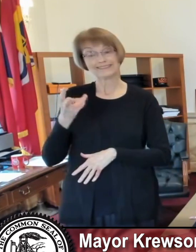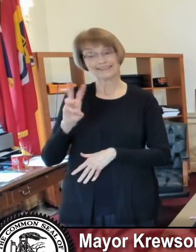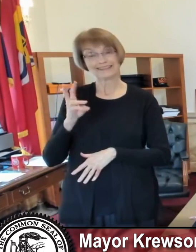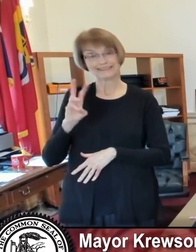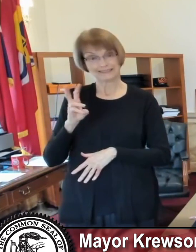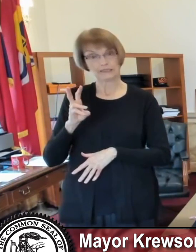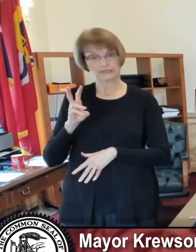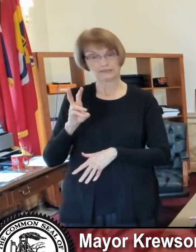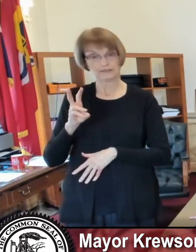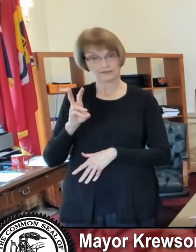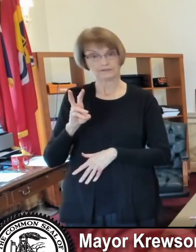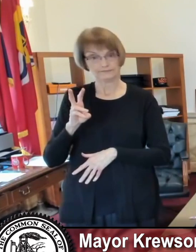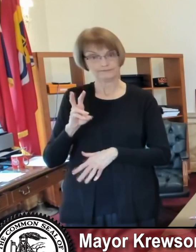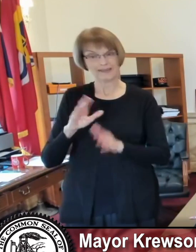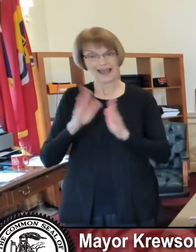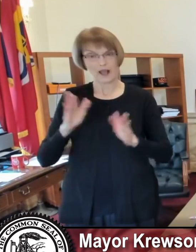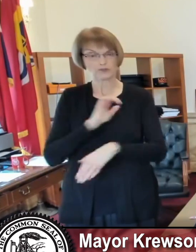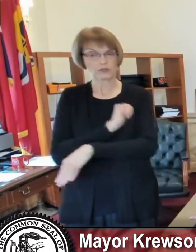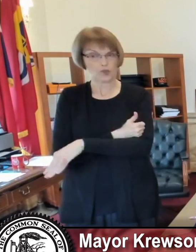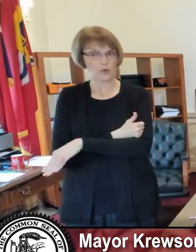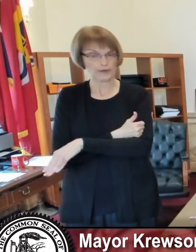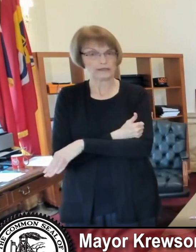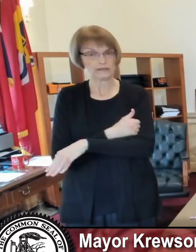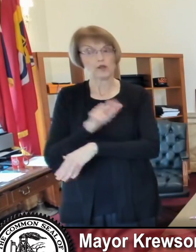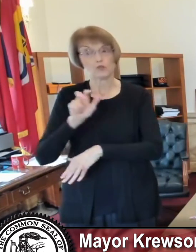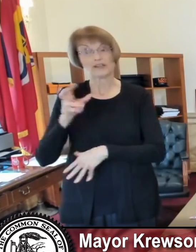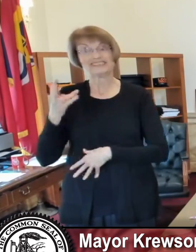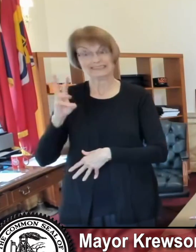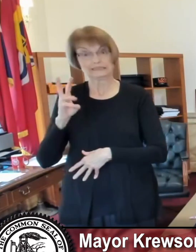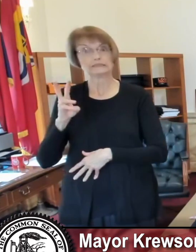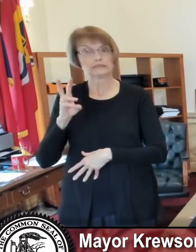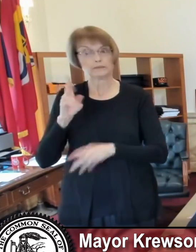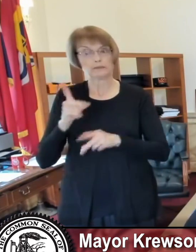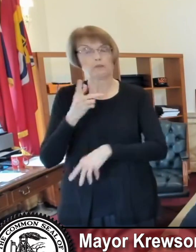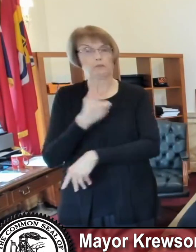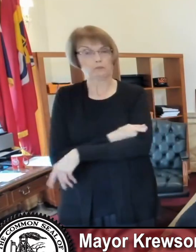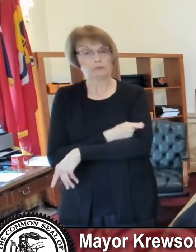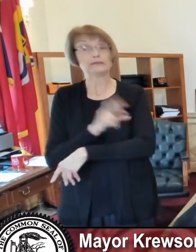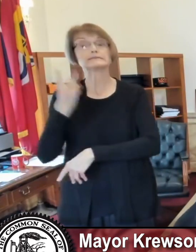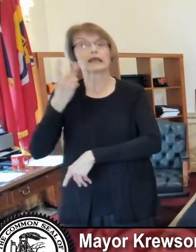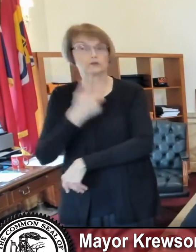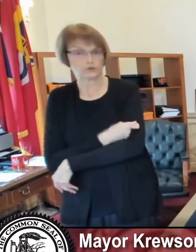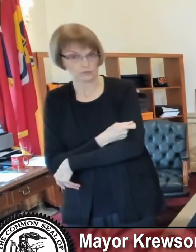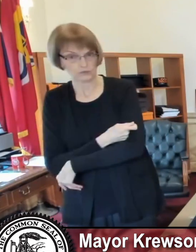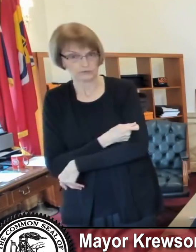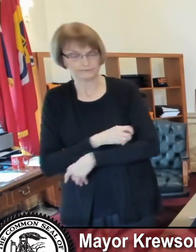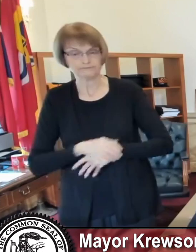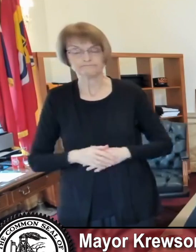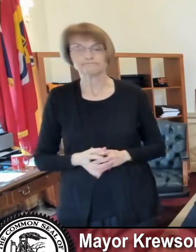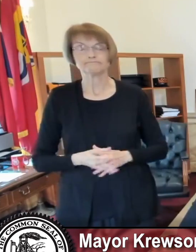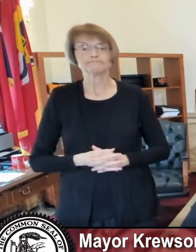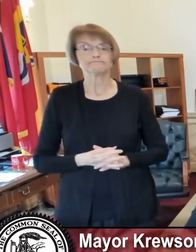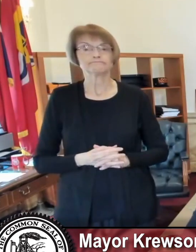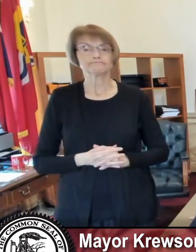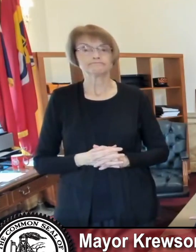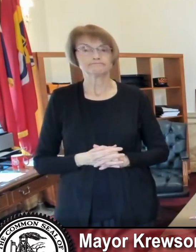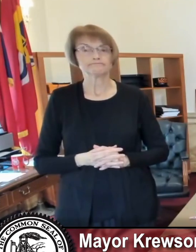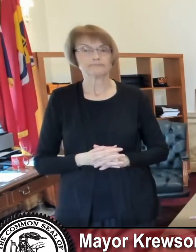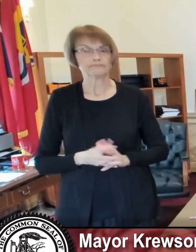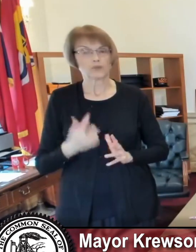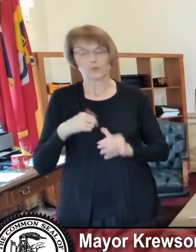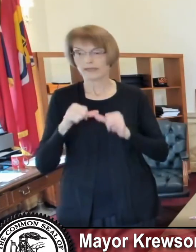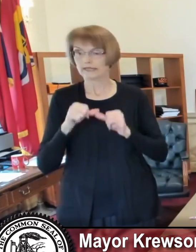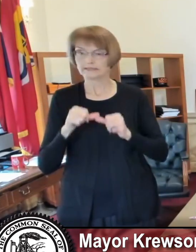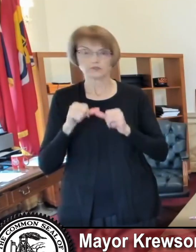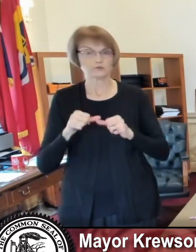316 doses at the Housing Authority. Those were second doses. And so we just continue